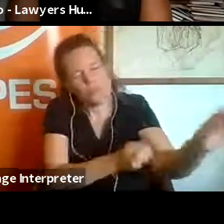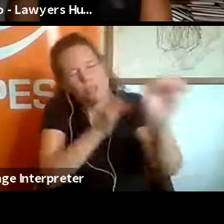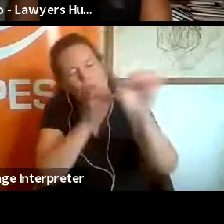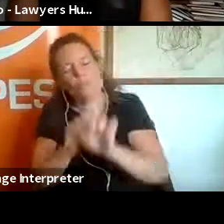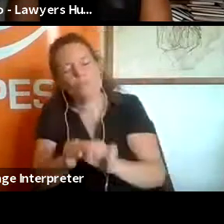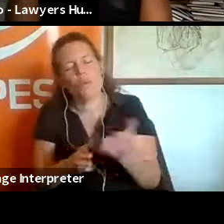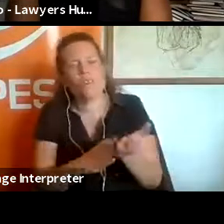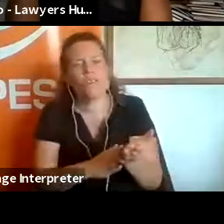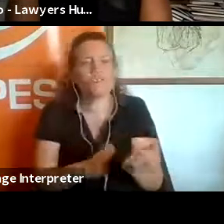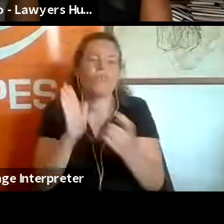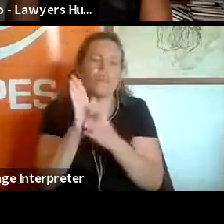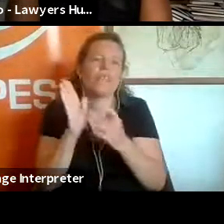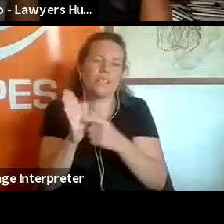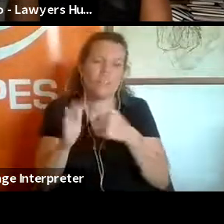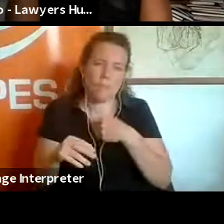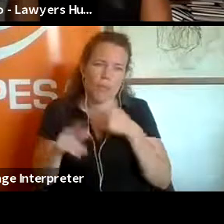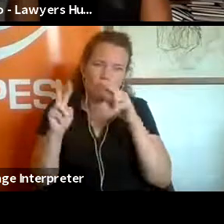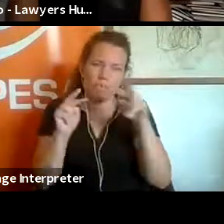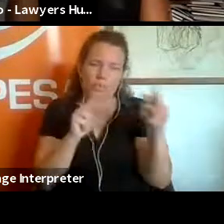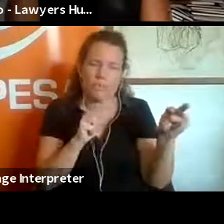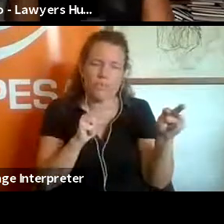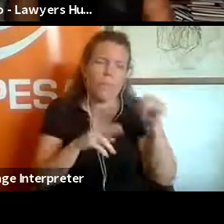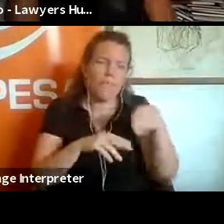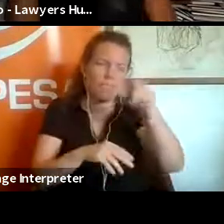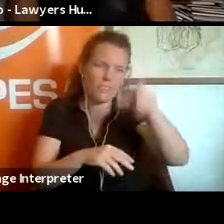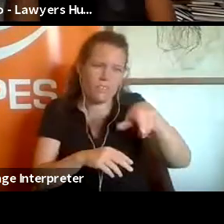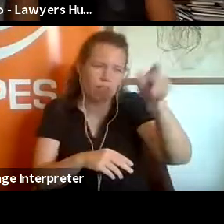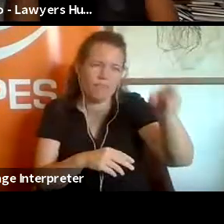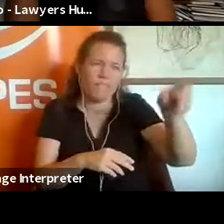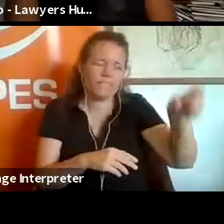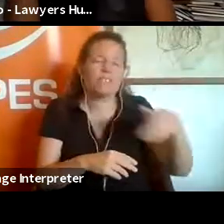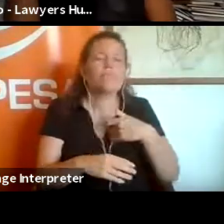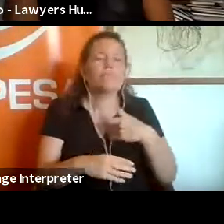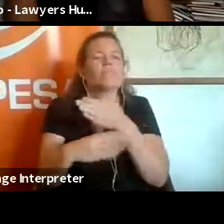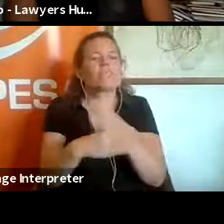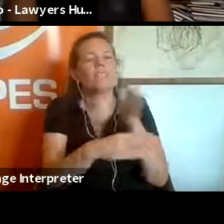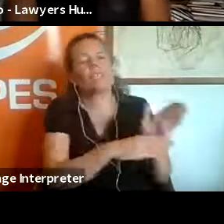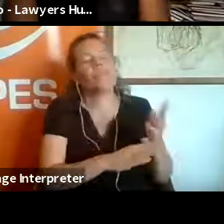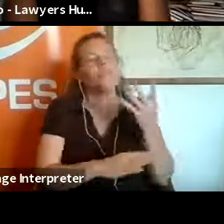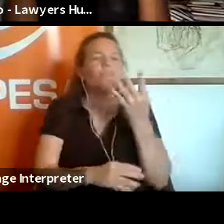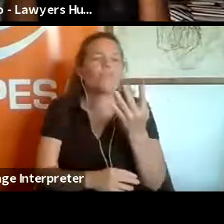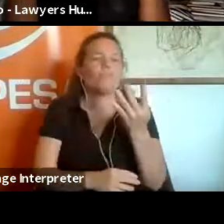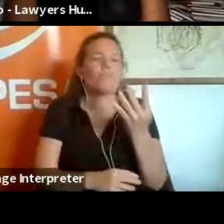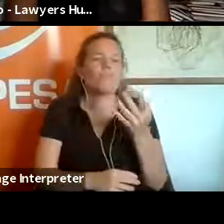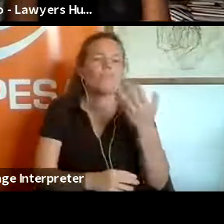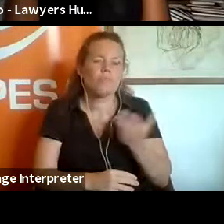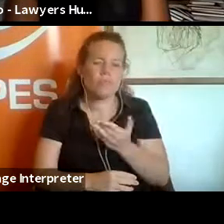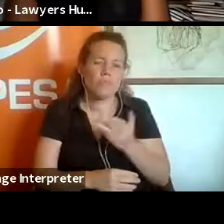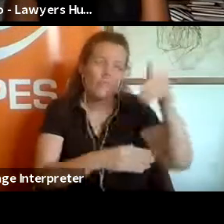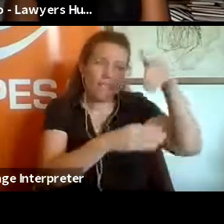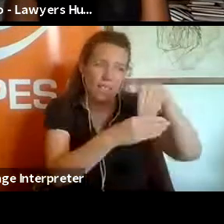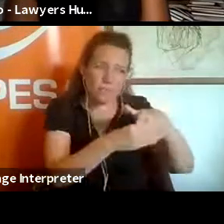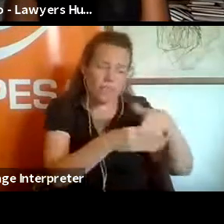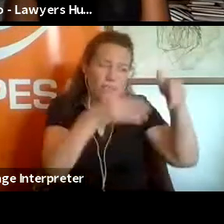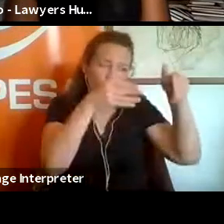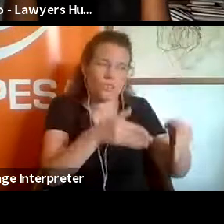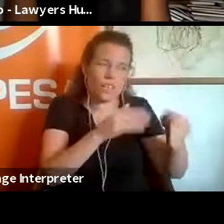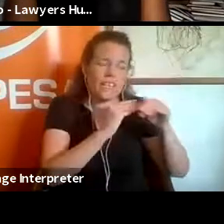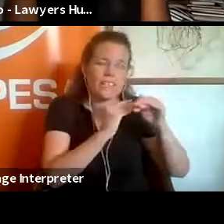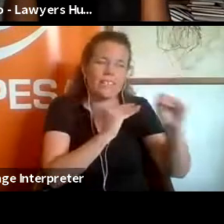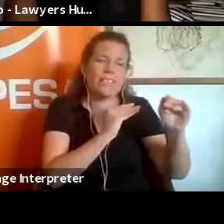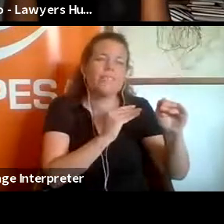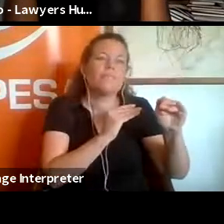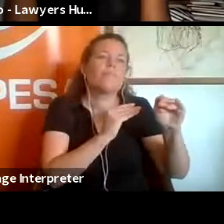for example, in my research, I had highlighted these actors, categorized them into 4. There are internal state actors,